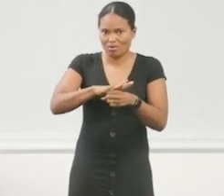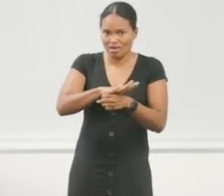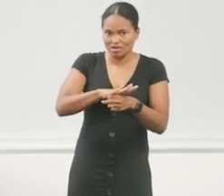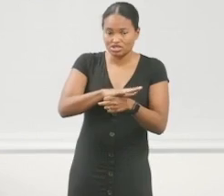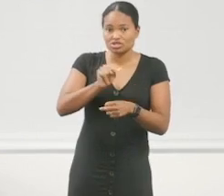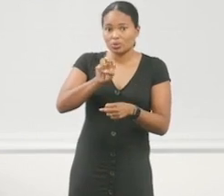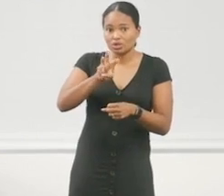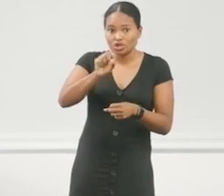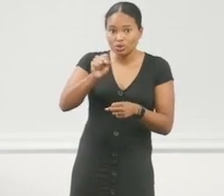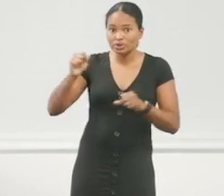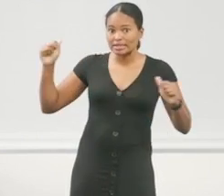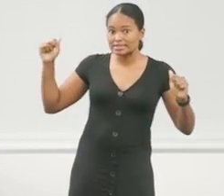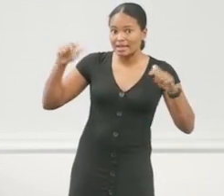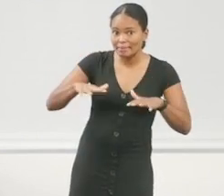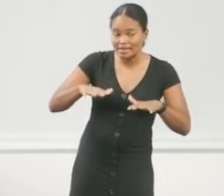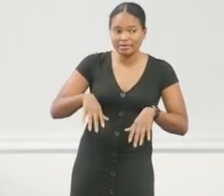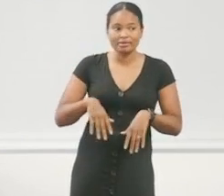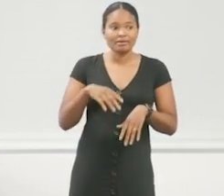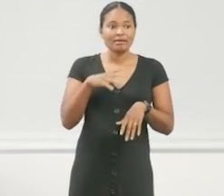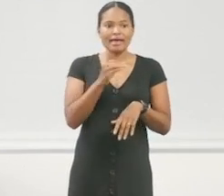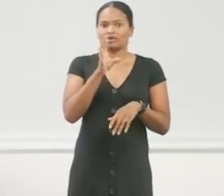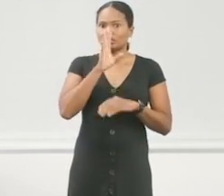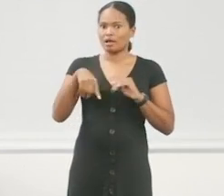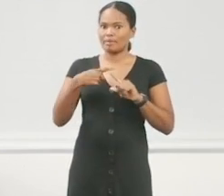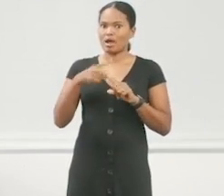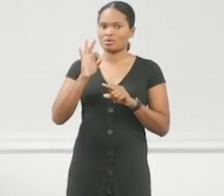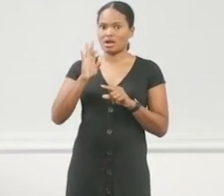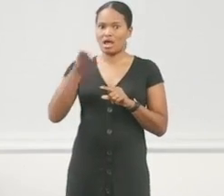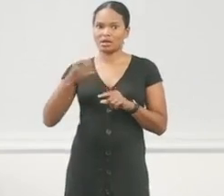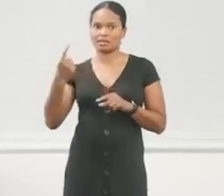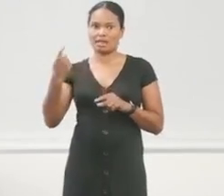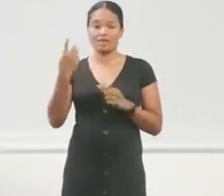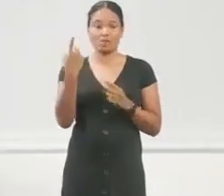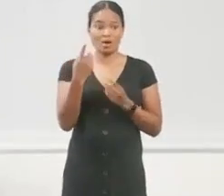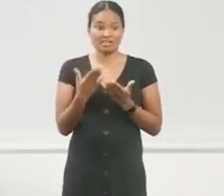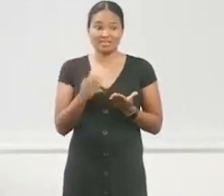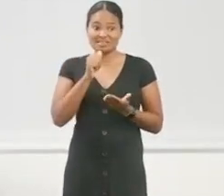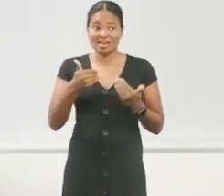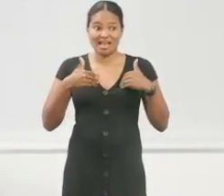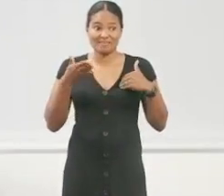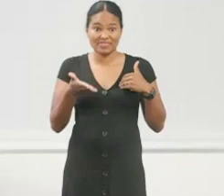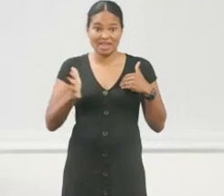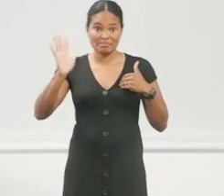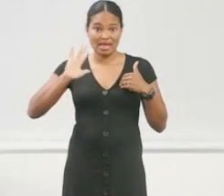News media is coming out. And, you talked about 9/11. One thing that we didn't have back then is what?